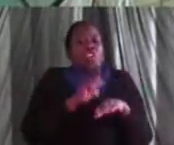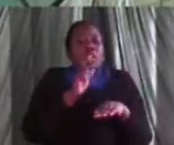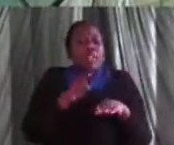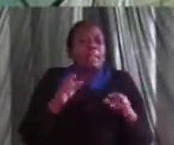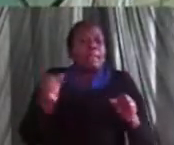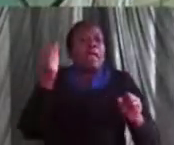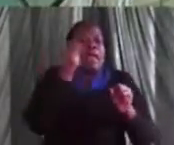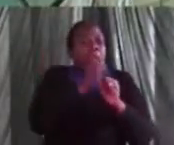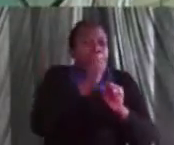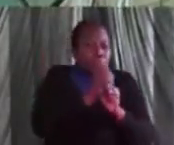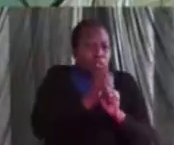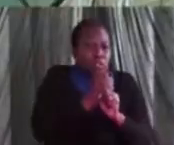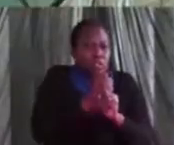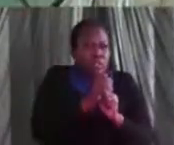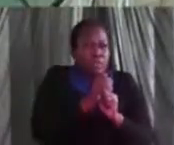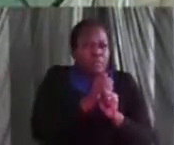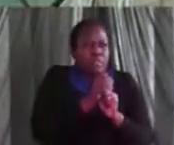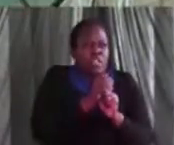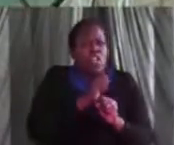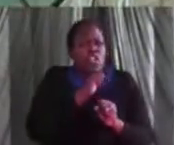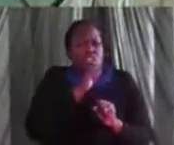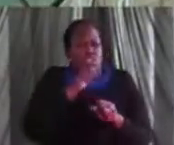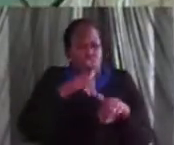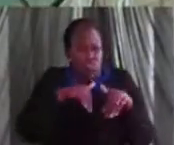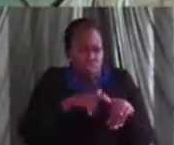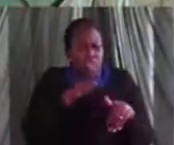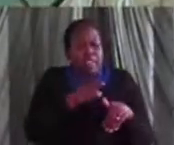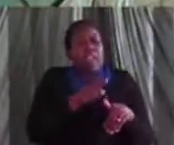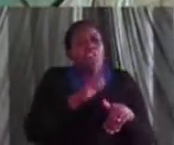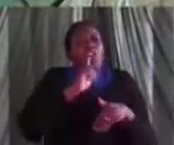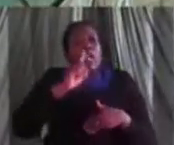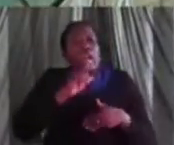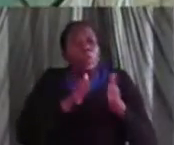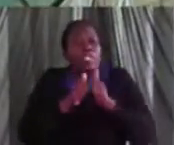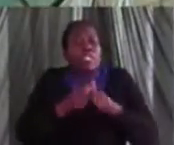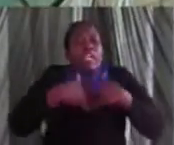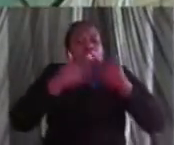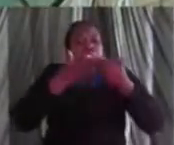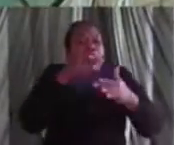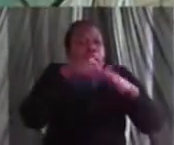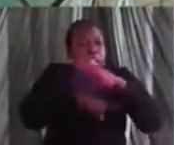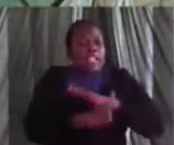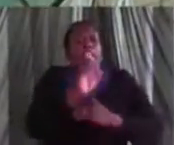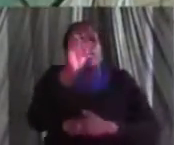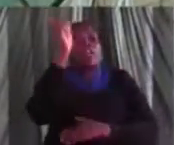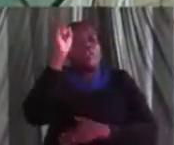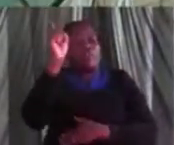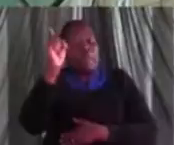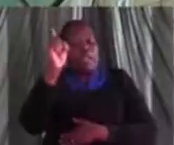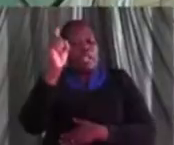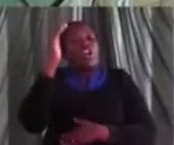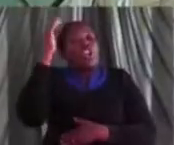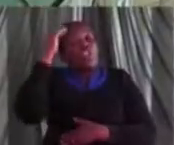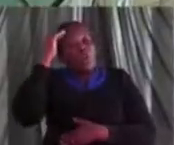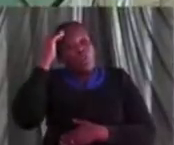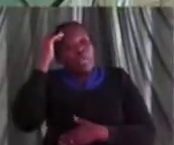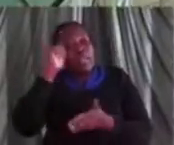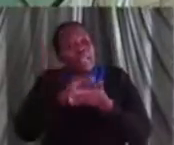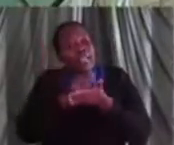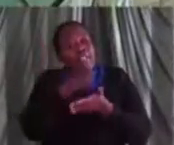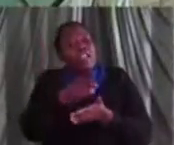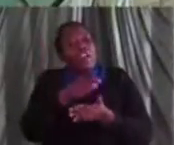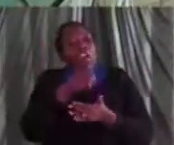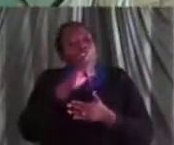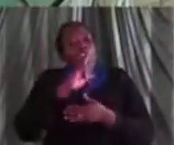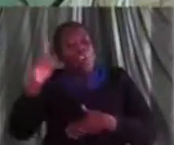them against the consequences of the order that was given in Nairobi, bearing in mind that the order in Nairobi was given